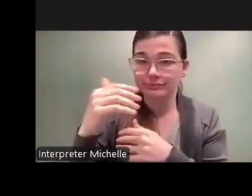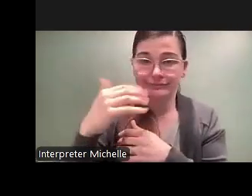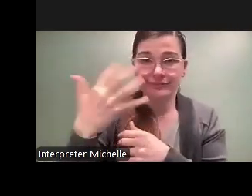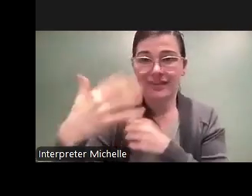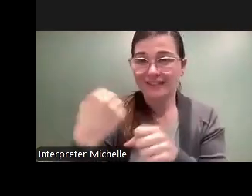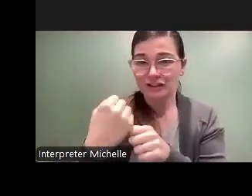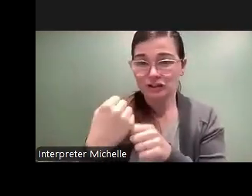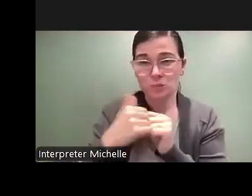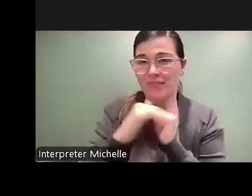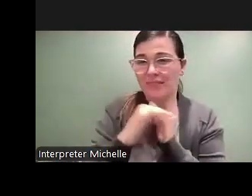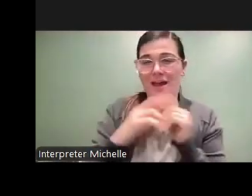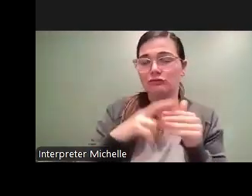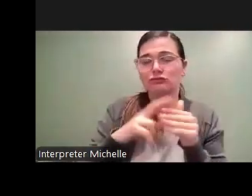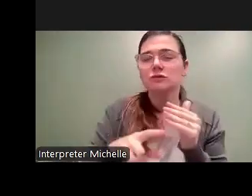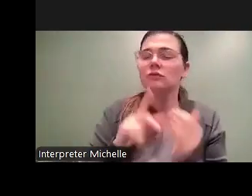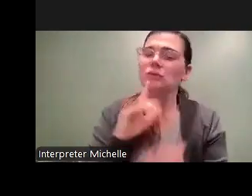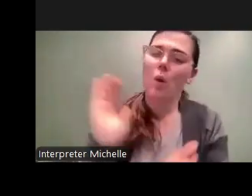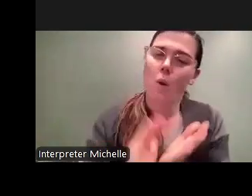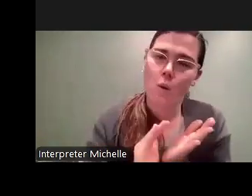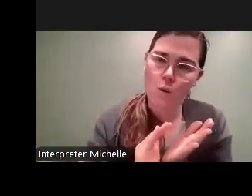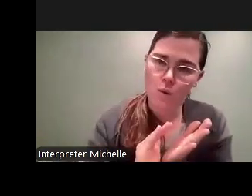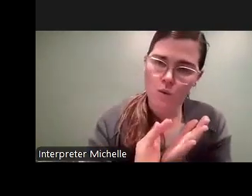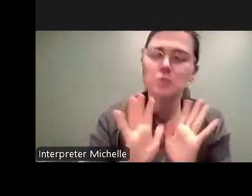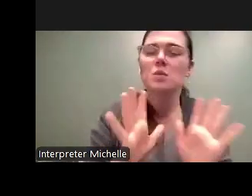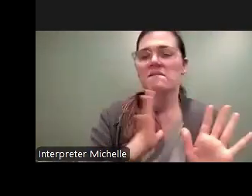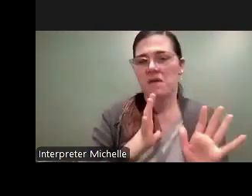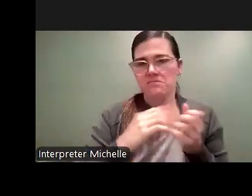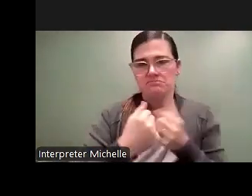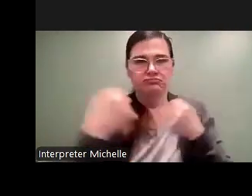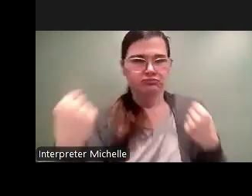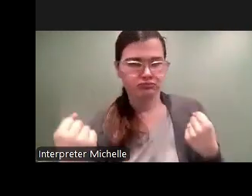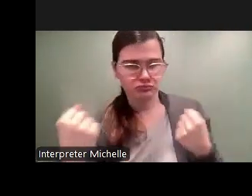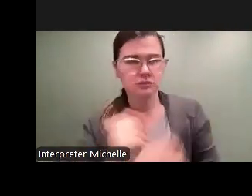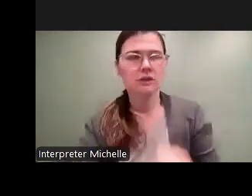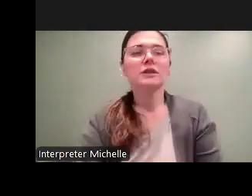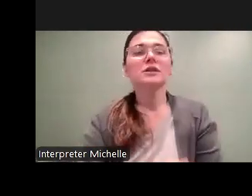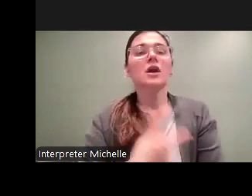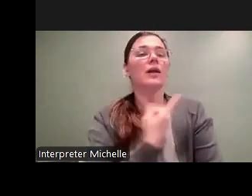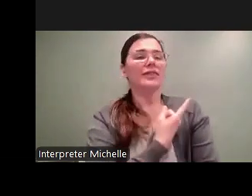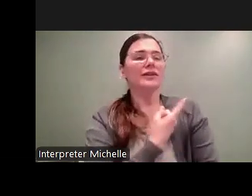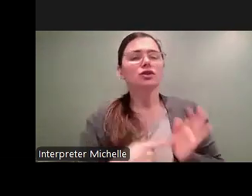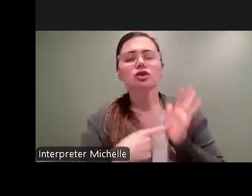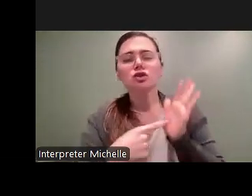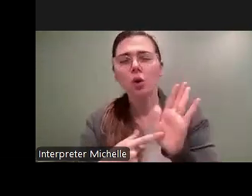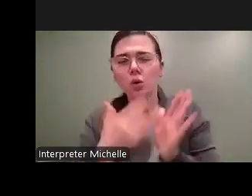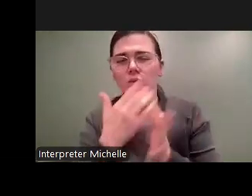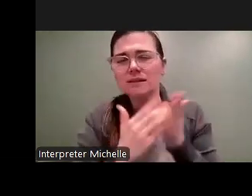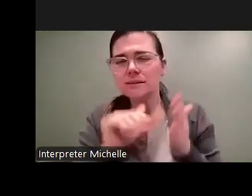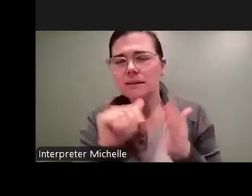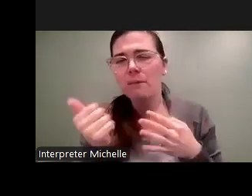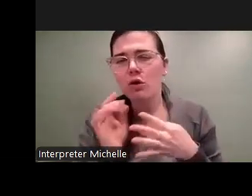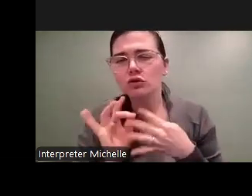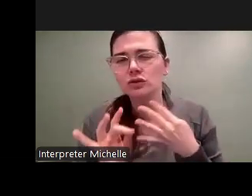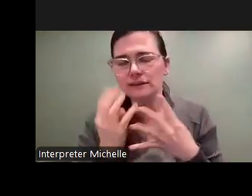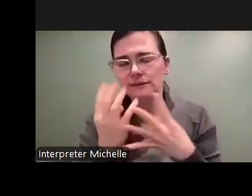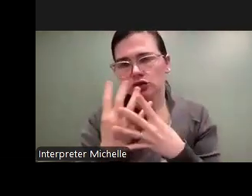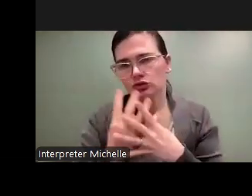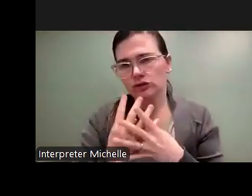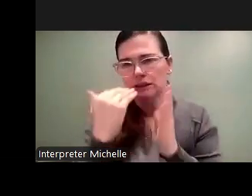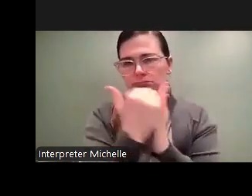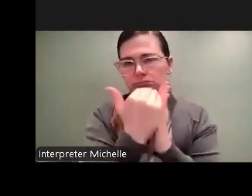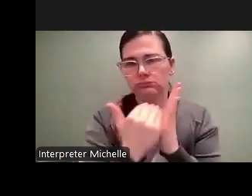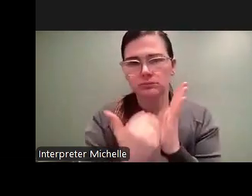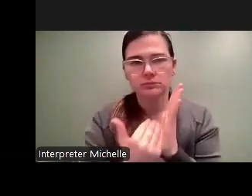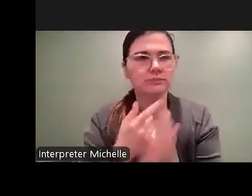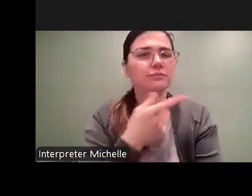This table here goes through some of the alternative screening regimens. And as I mentioned, this is something that